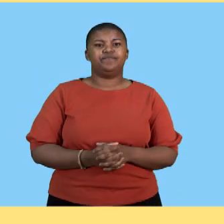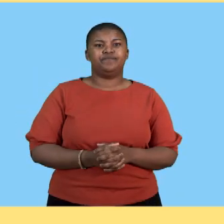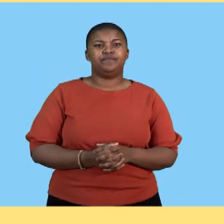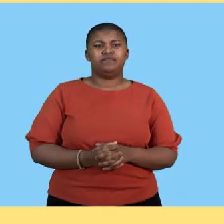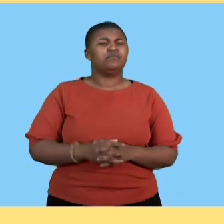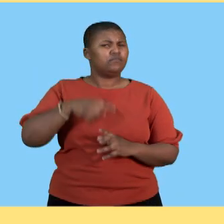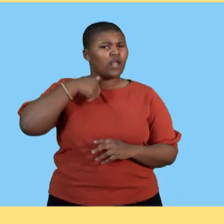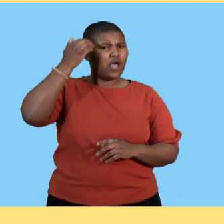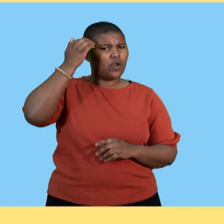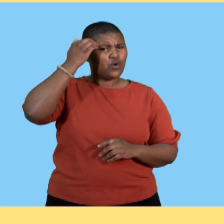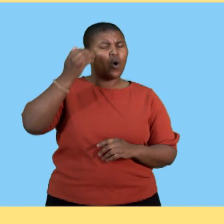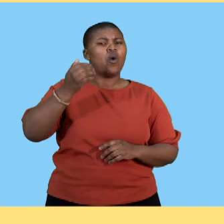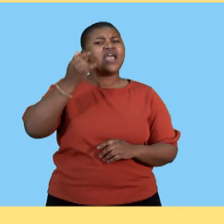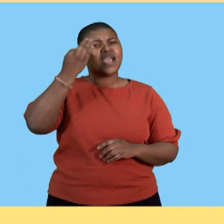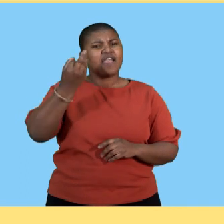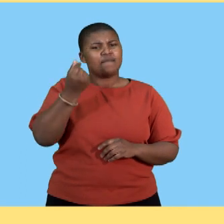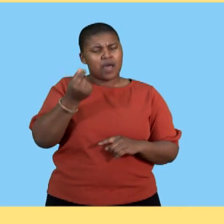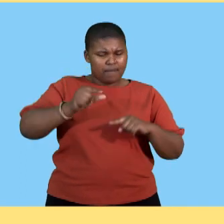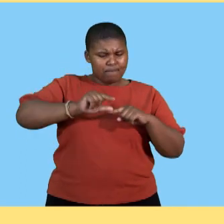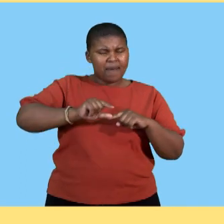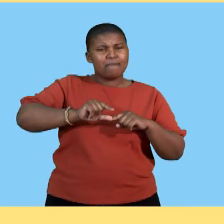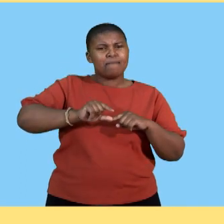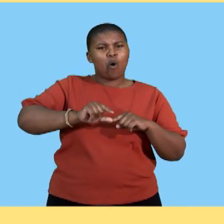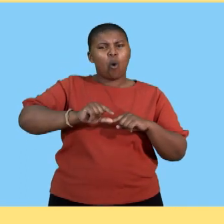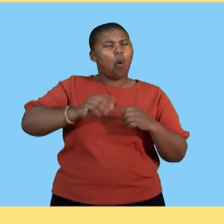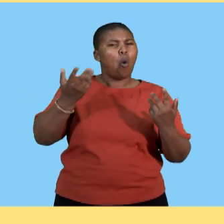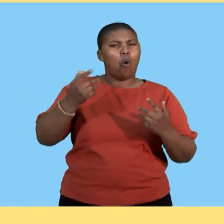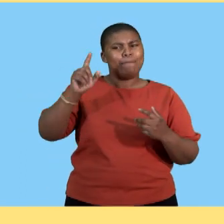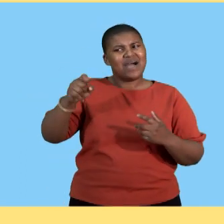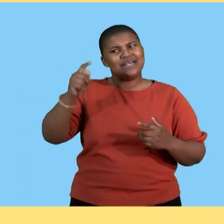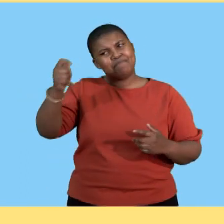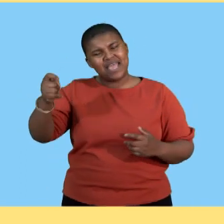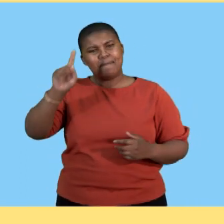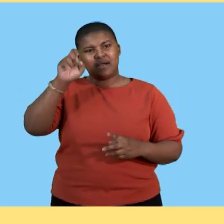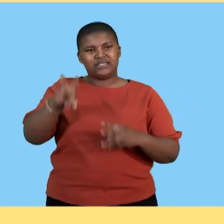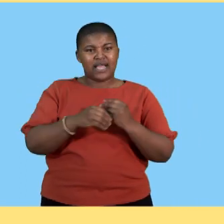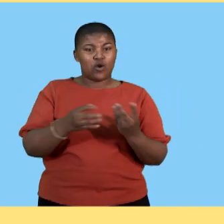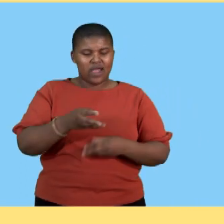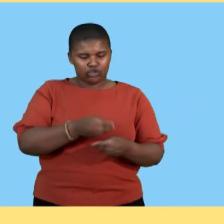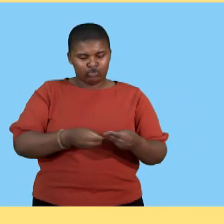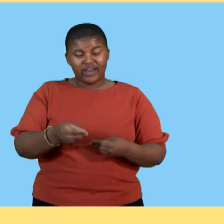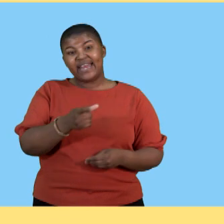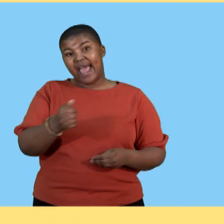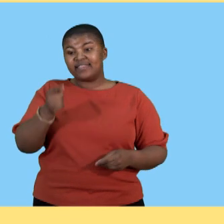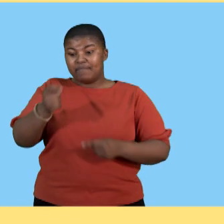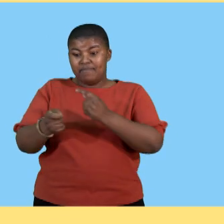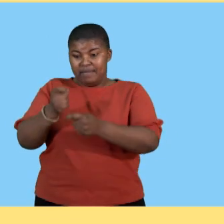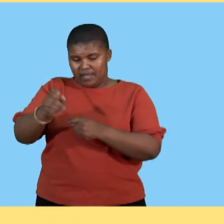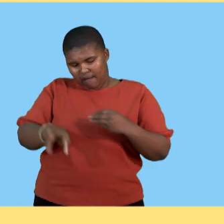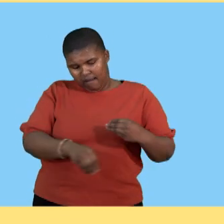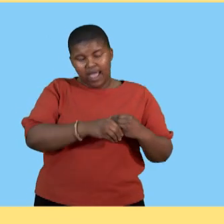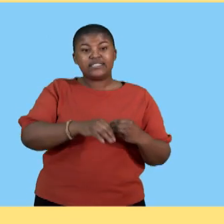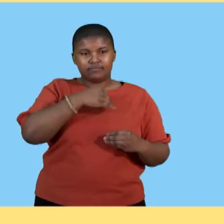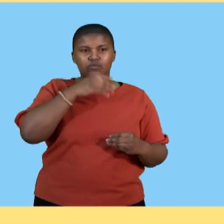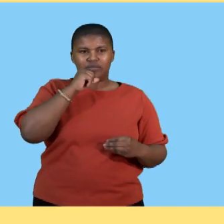13,560. I know that when an amount is owing, it must go to trade and other payables. So I'll come here, then I'll